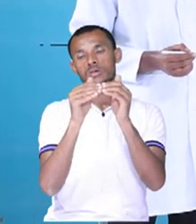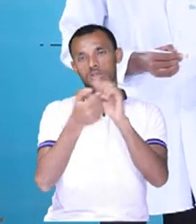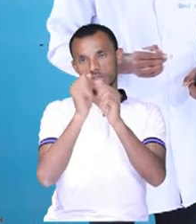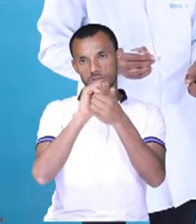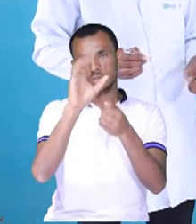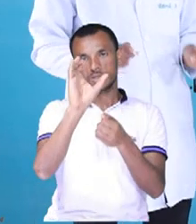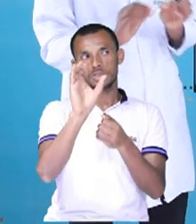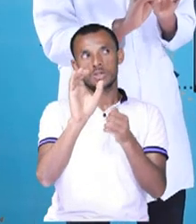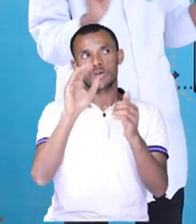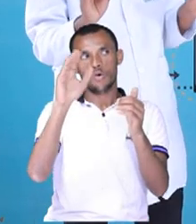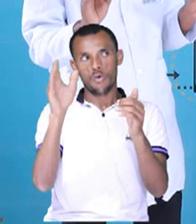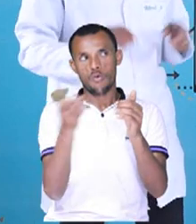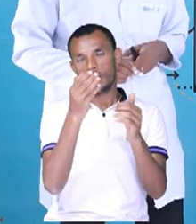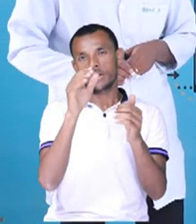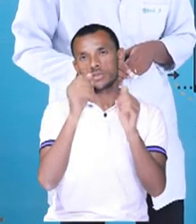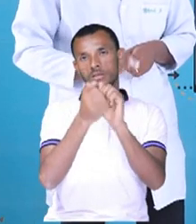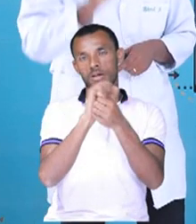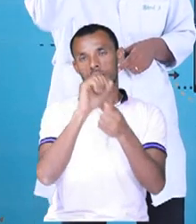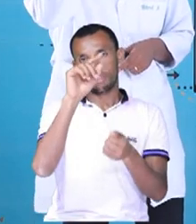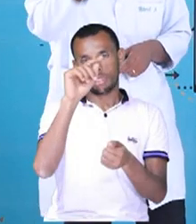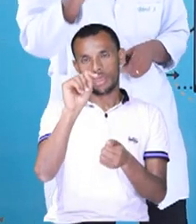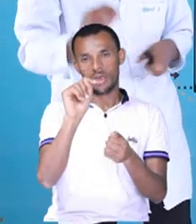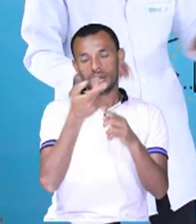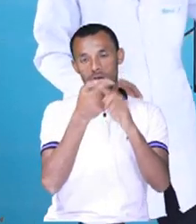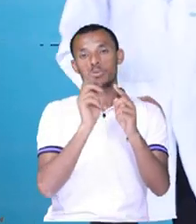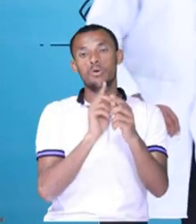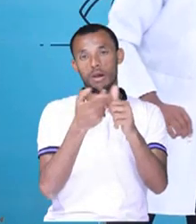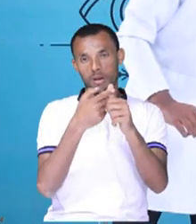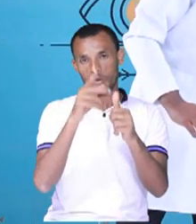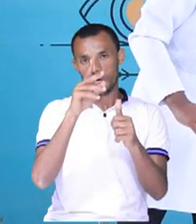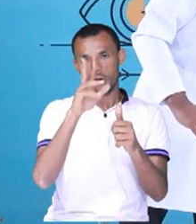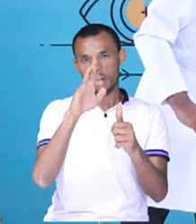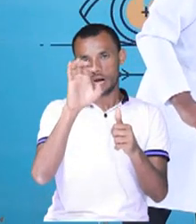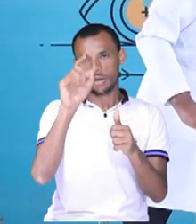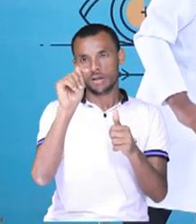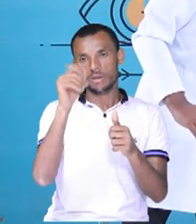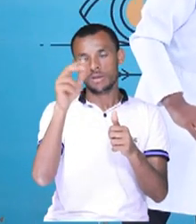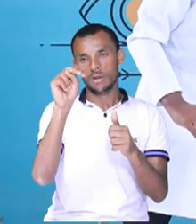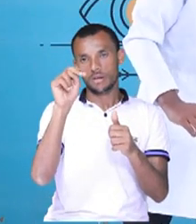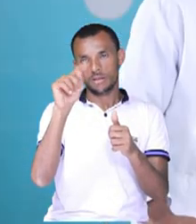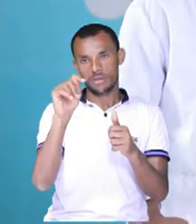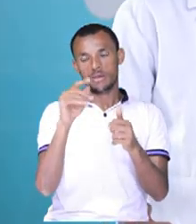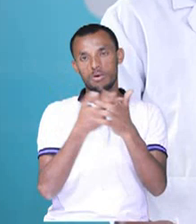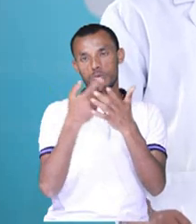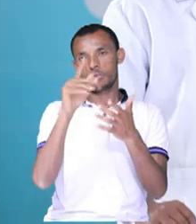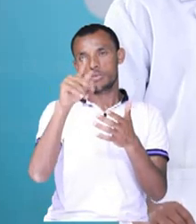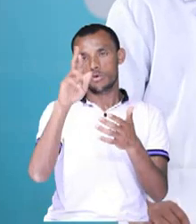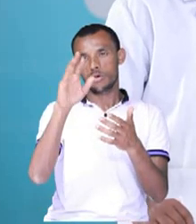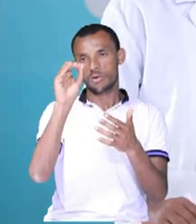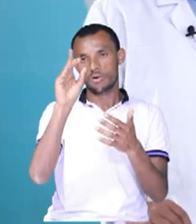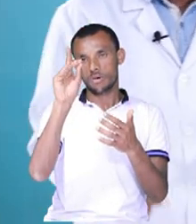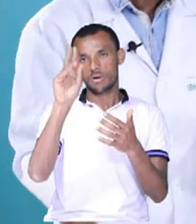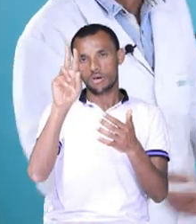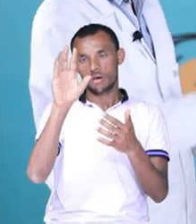over time taken. The same expression. The only difference is what? This one is positive in sign. The previous one